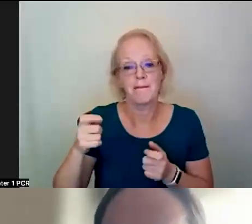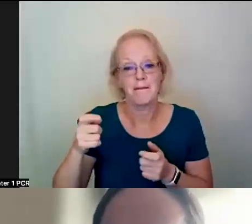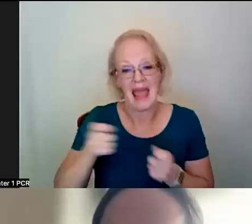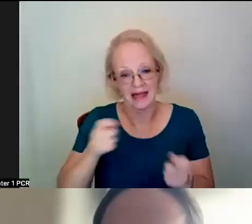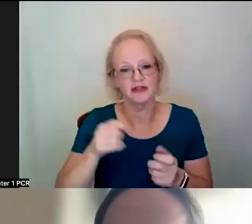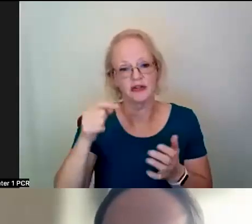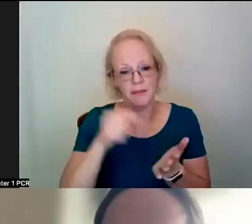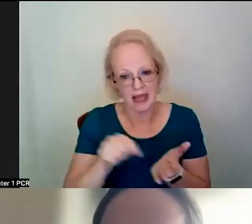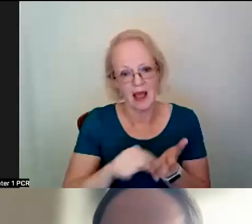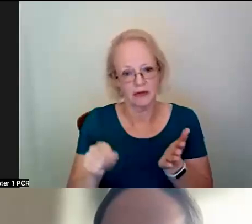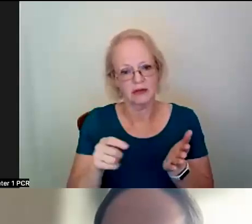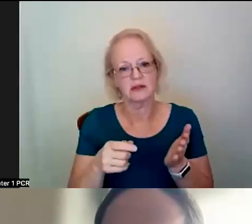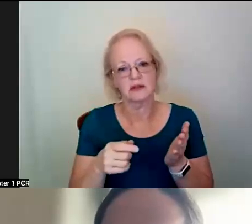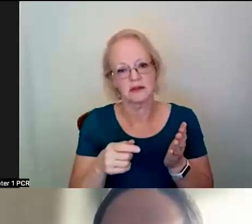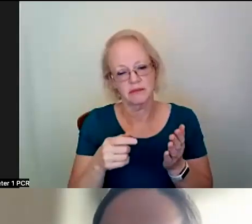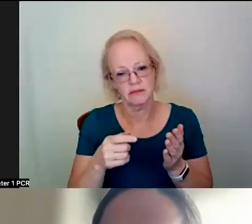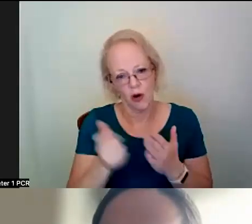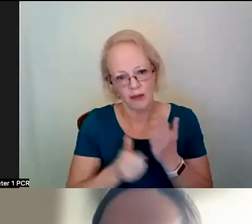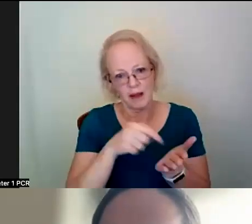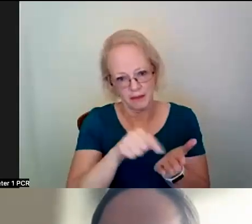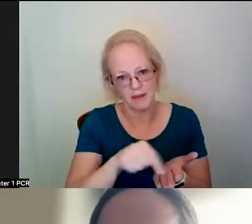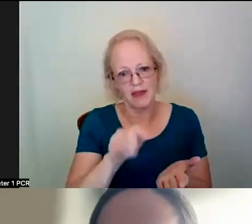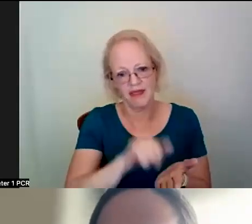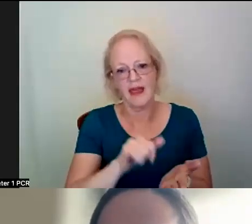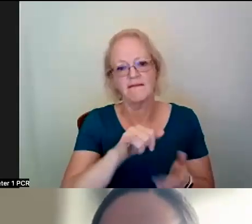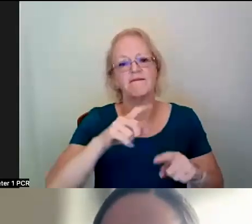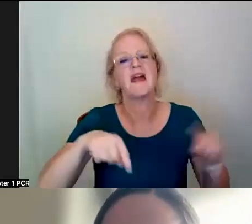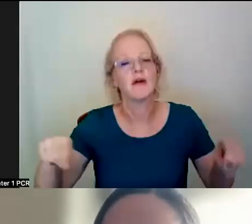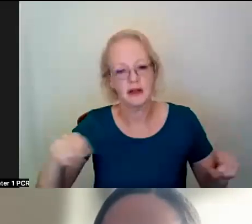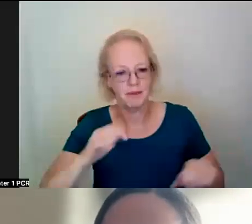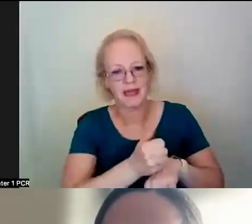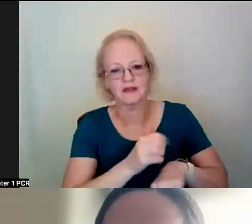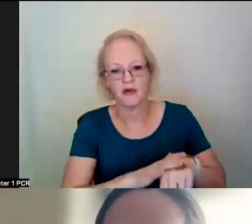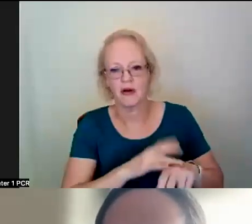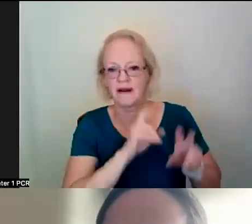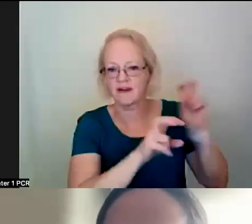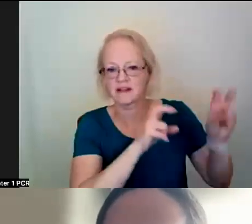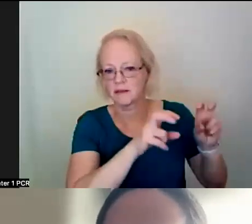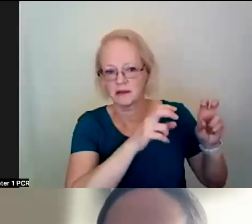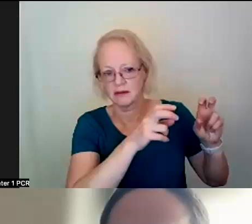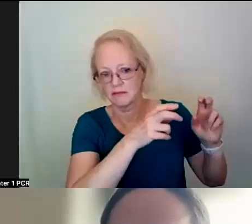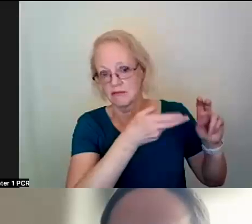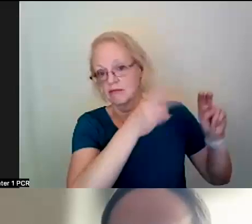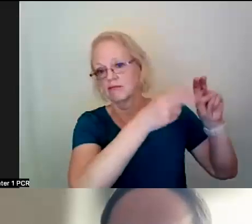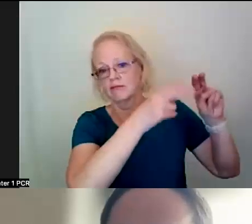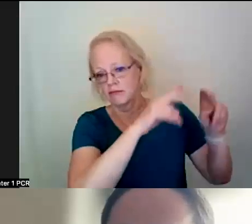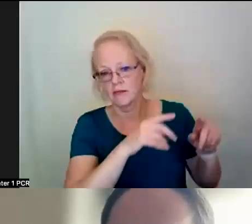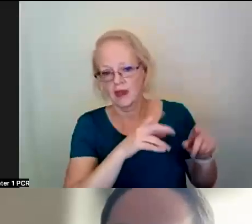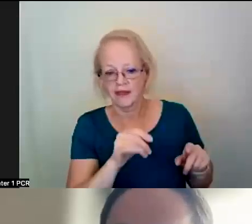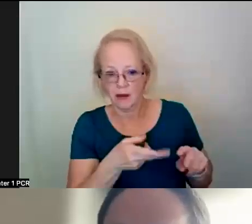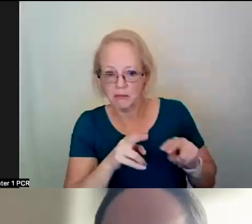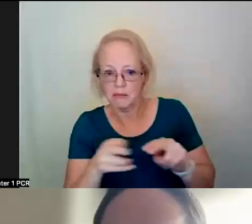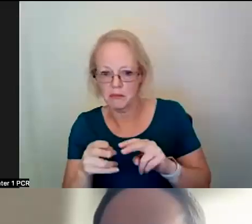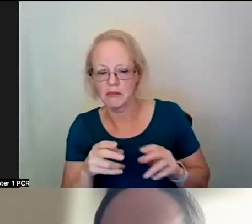the plan that will vary based upon investment performance as a way to make it last longer.